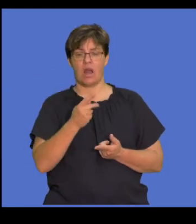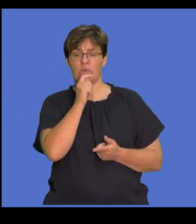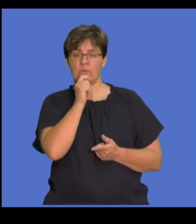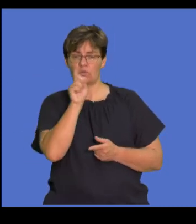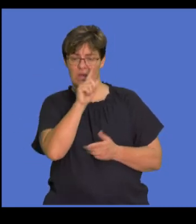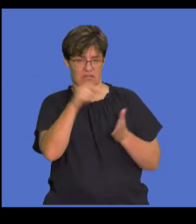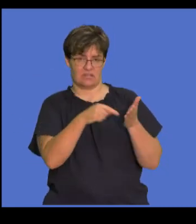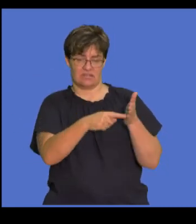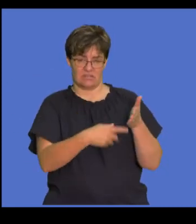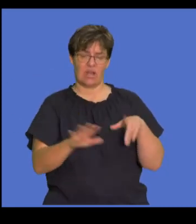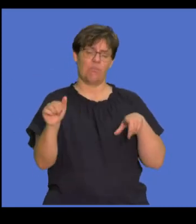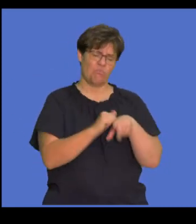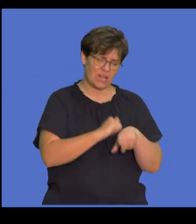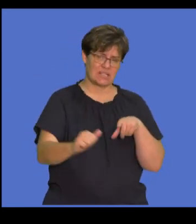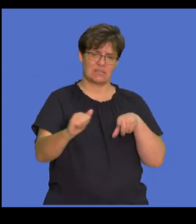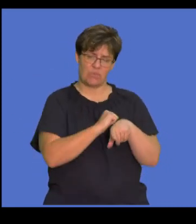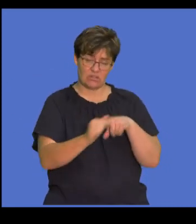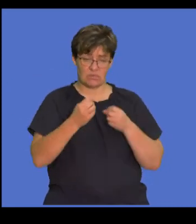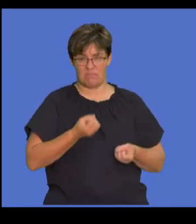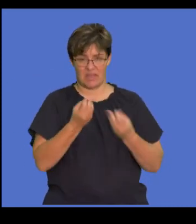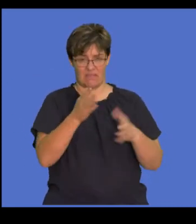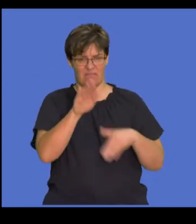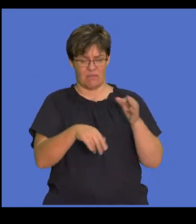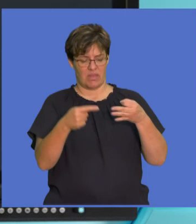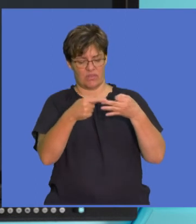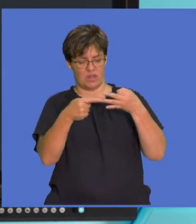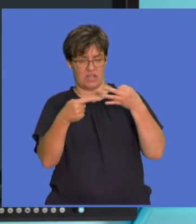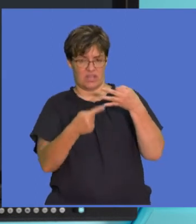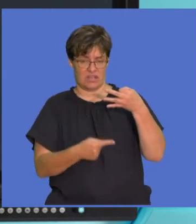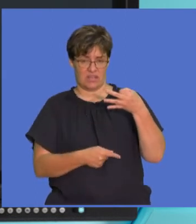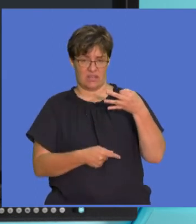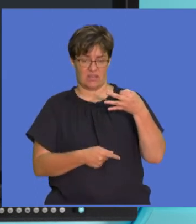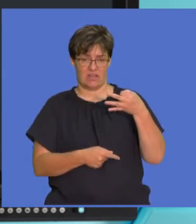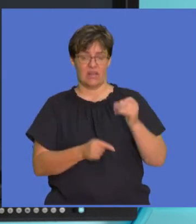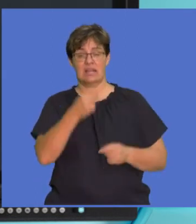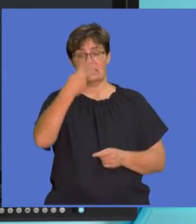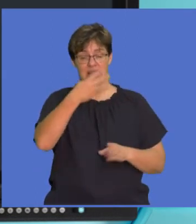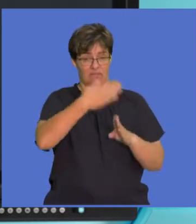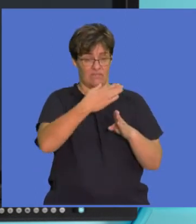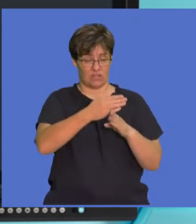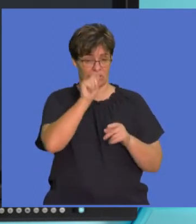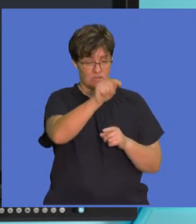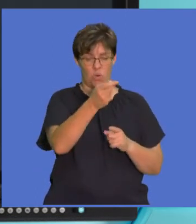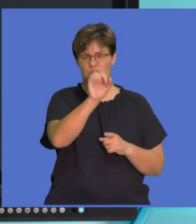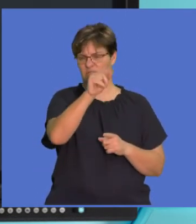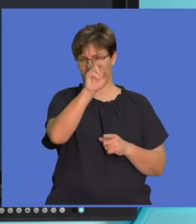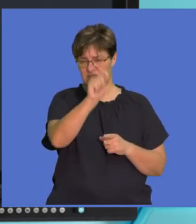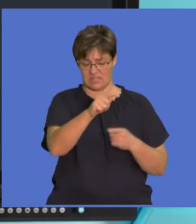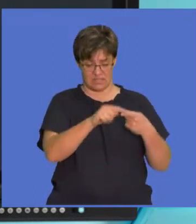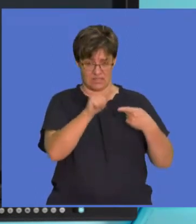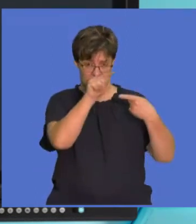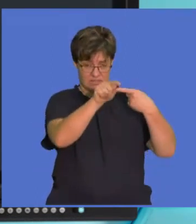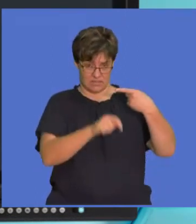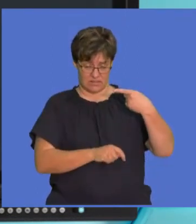your calculator. So in simple terms, practice those steps that I gave you. I think it was 3 steps. You press the